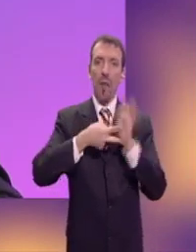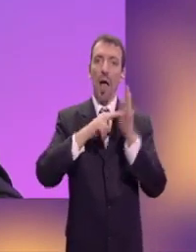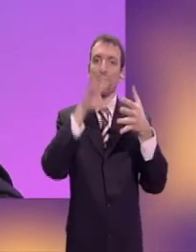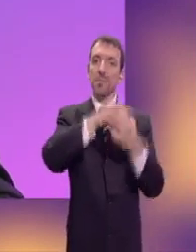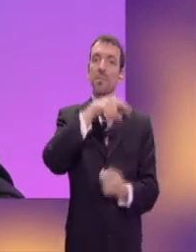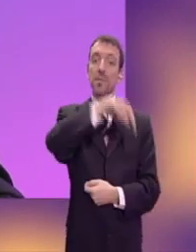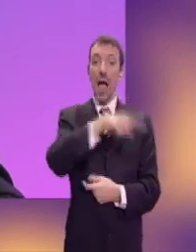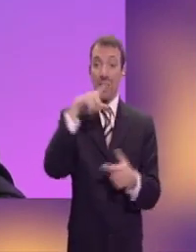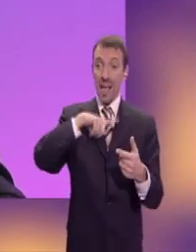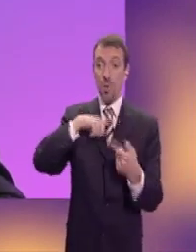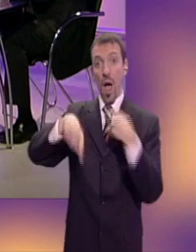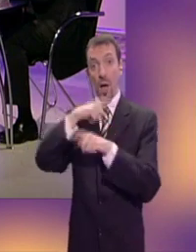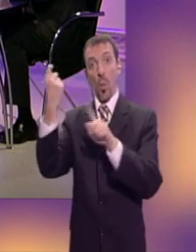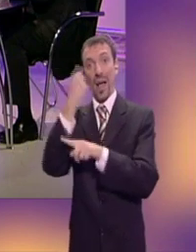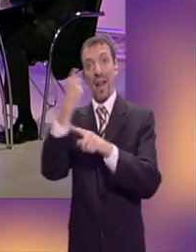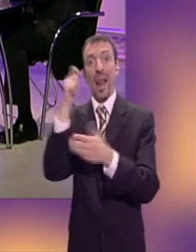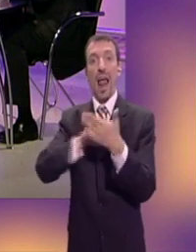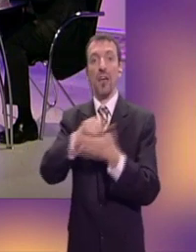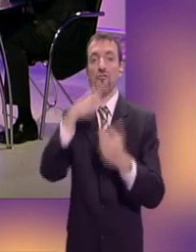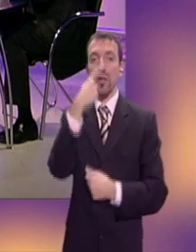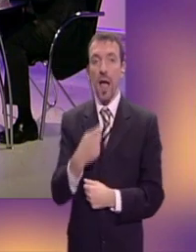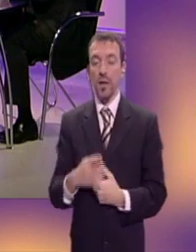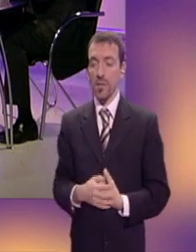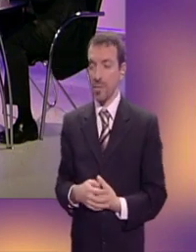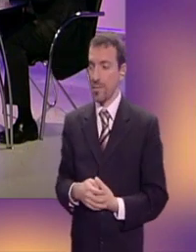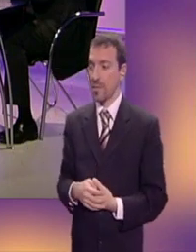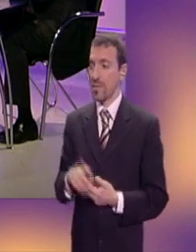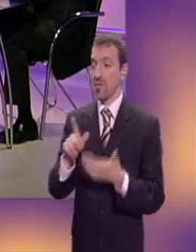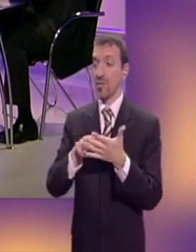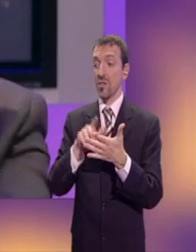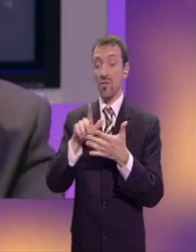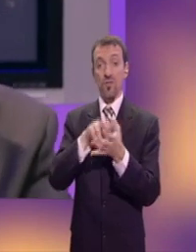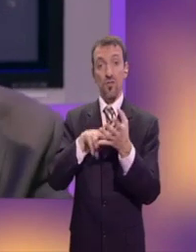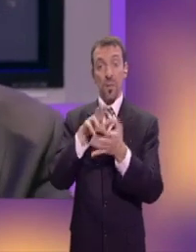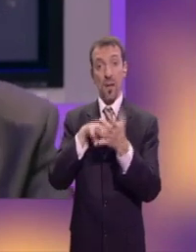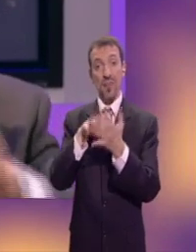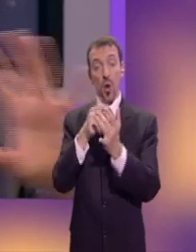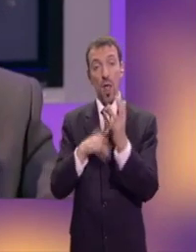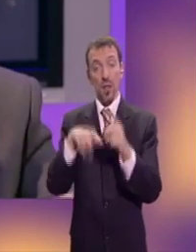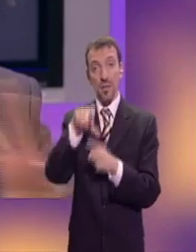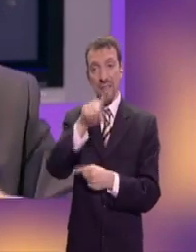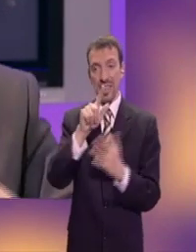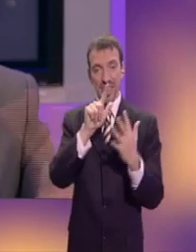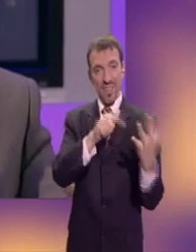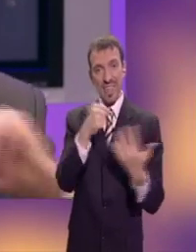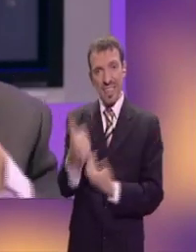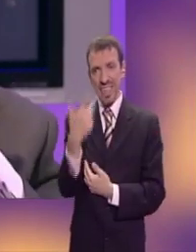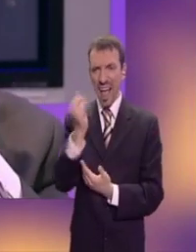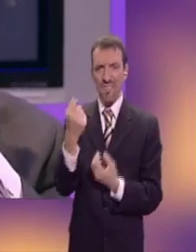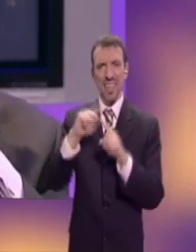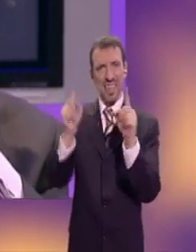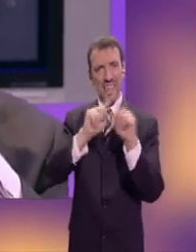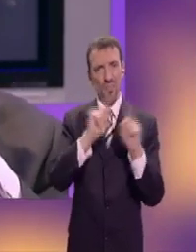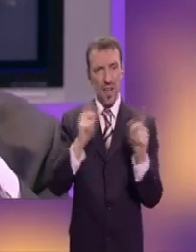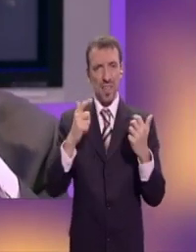I want an election. OK, and Roy, what about the broad focus? John McDonnell has put himself forward. He's not in the Cabinet. In 76, you had all these Cabinet